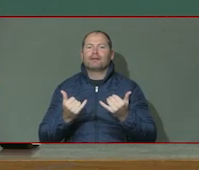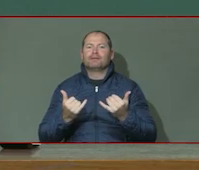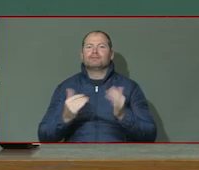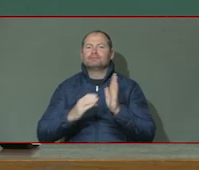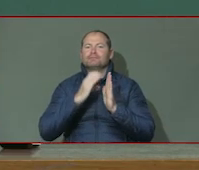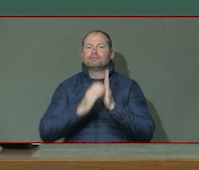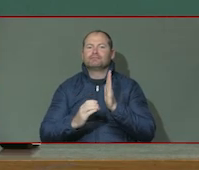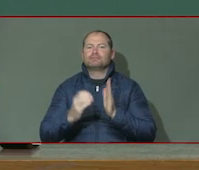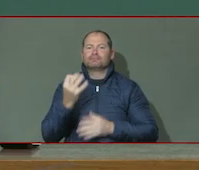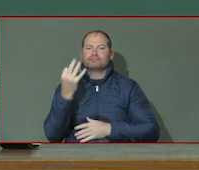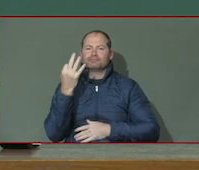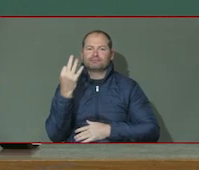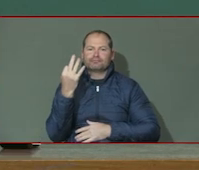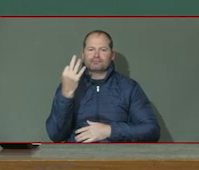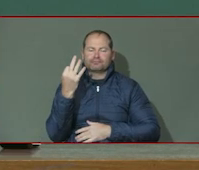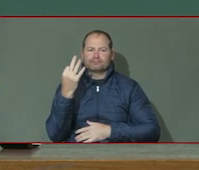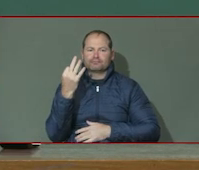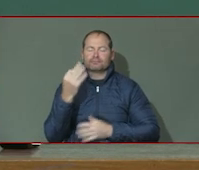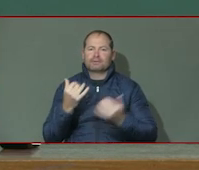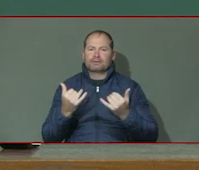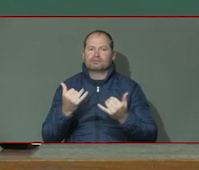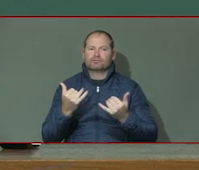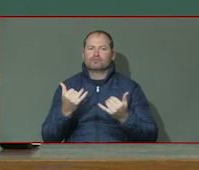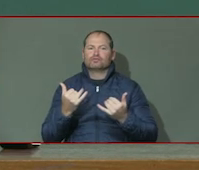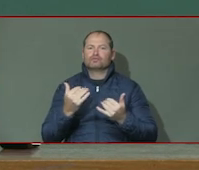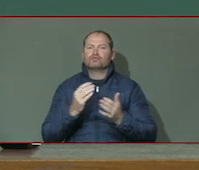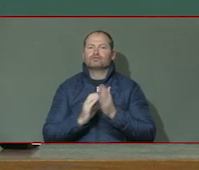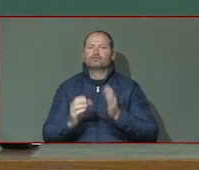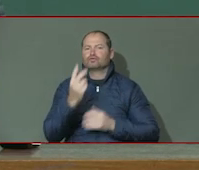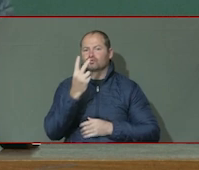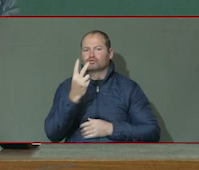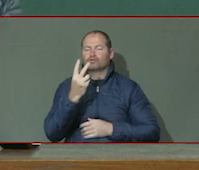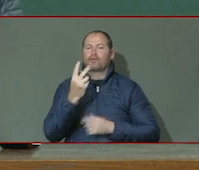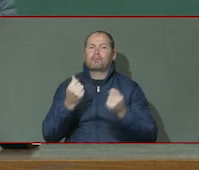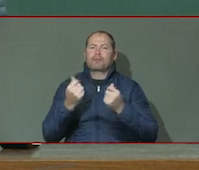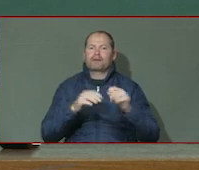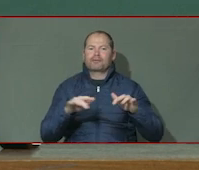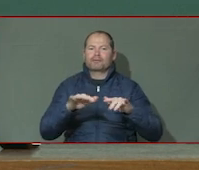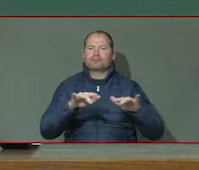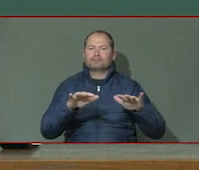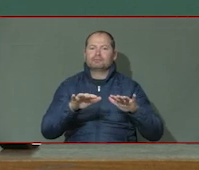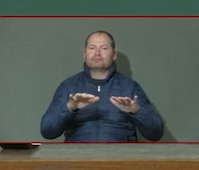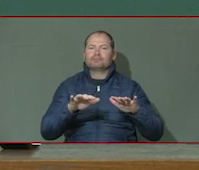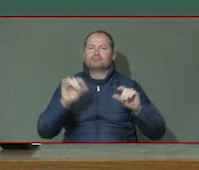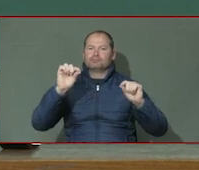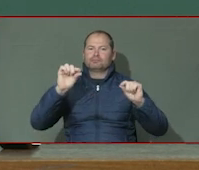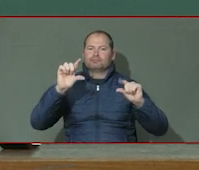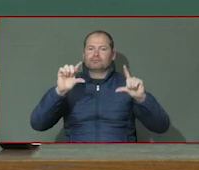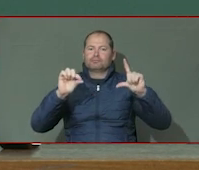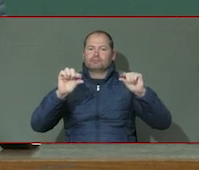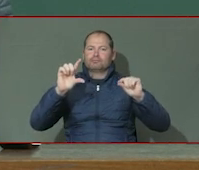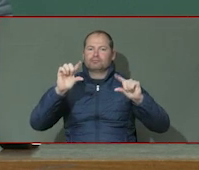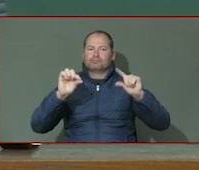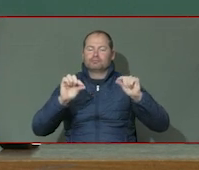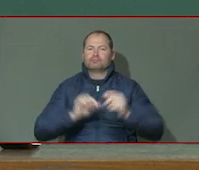This one, 2 and 3, 2 is cash flow and some ratios. And question 3,